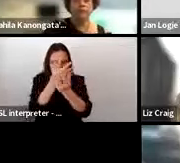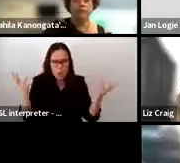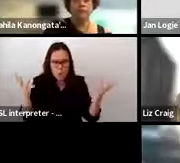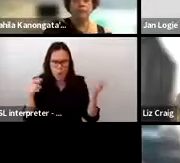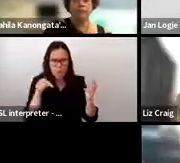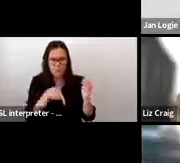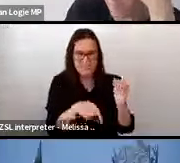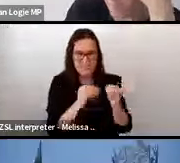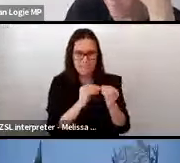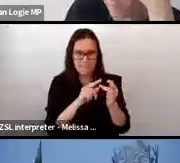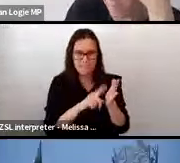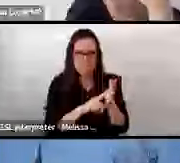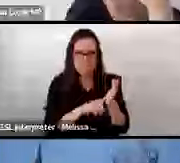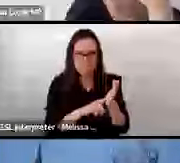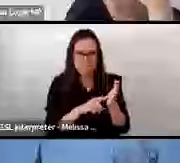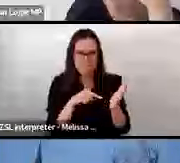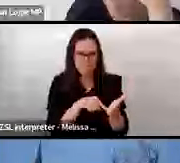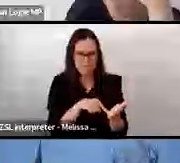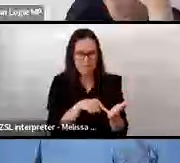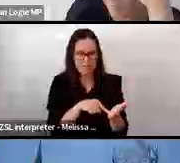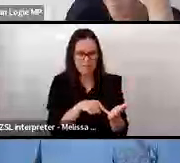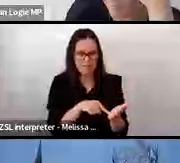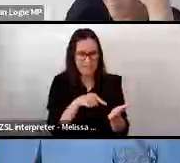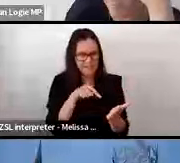it tells them that we acknowledge